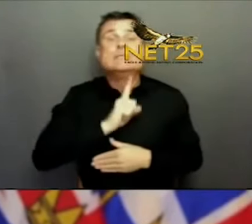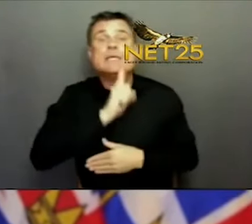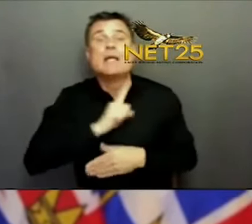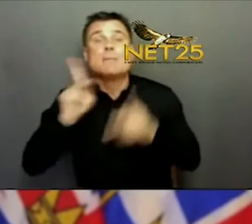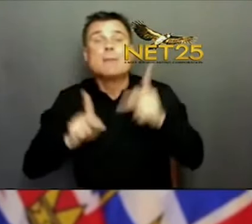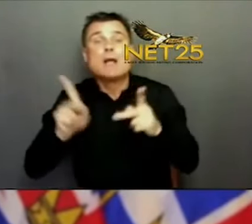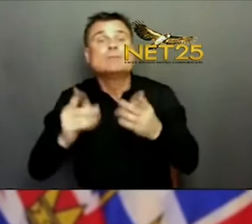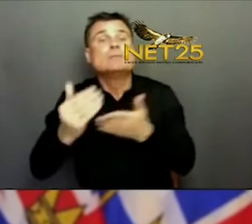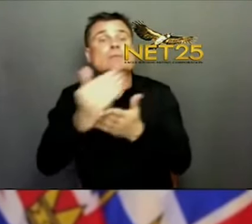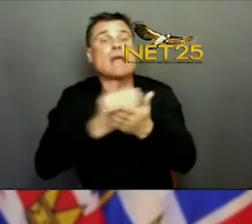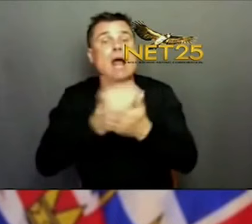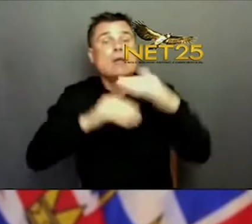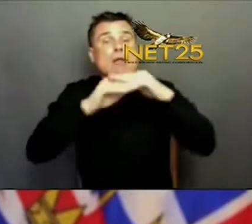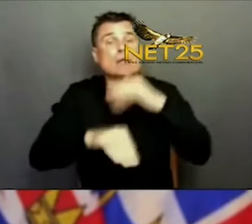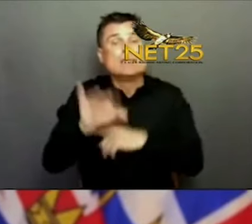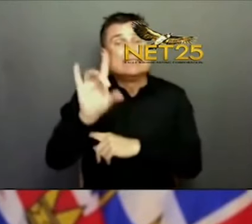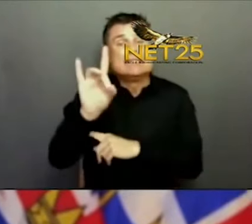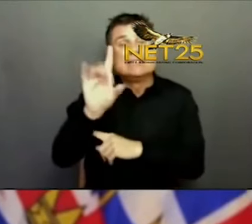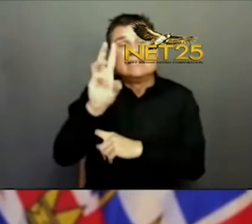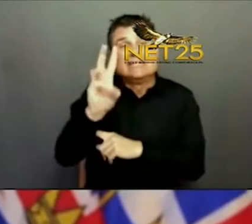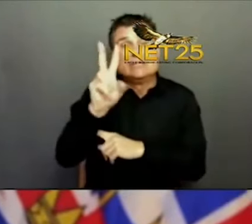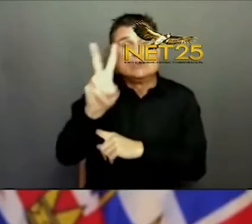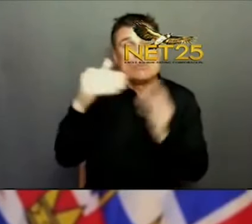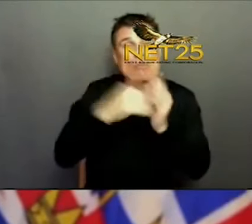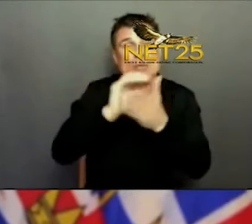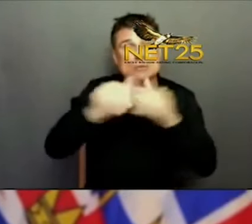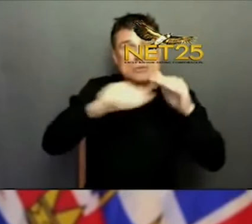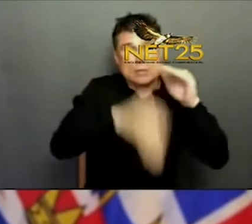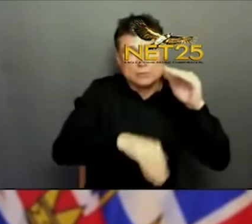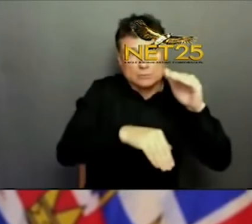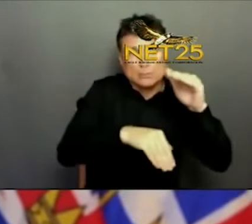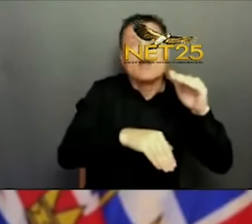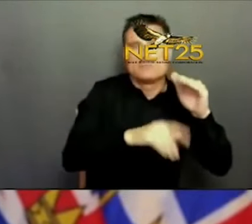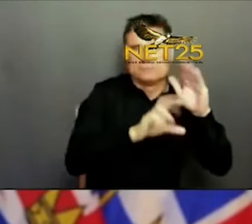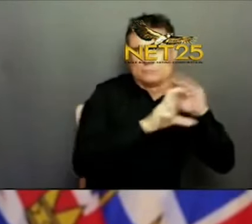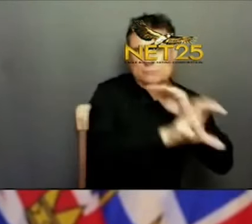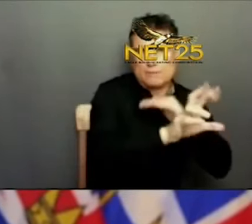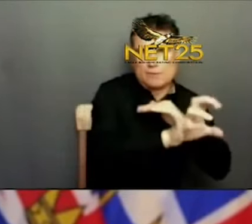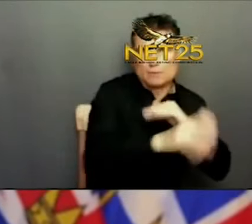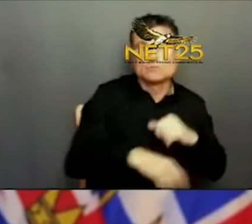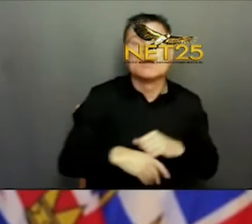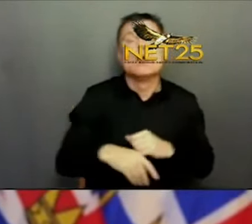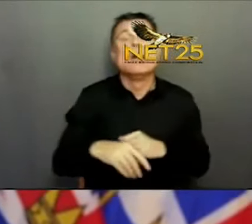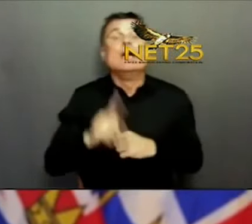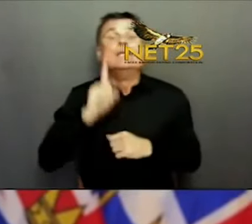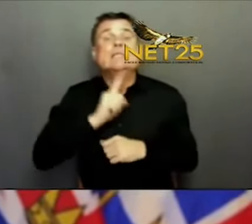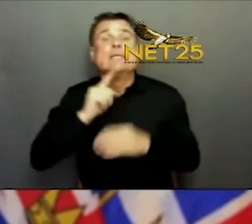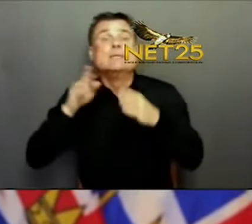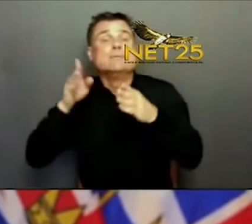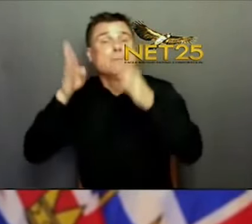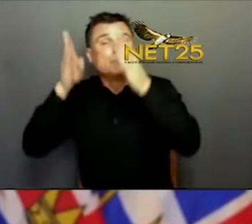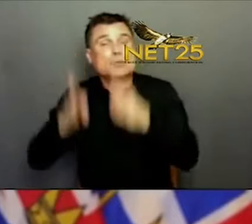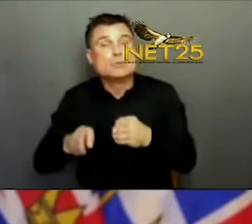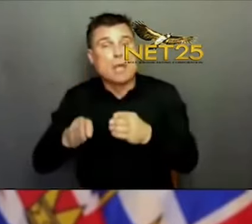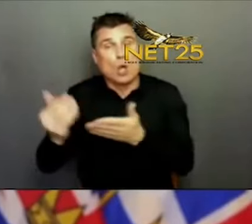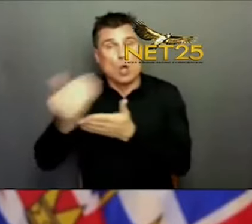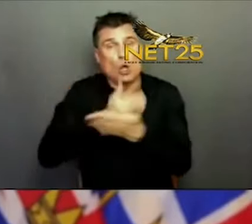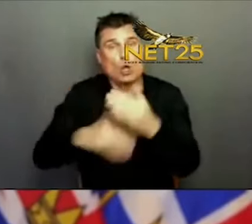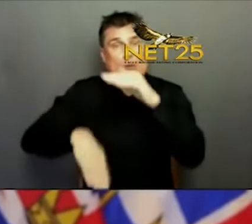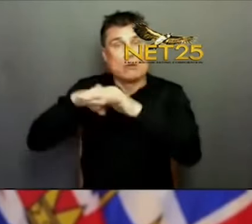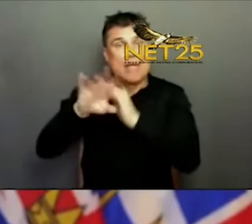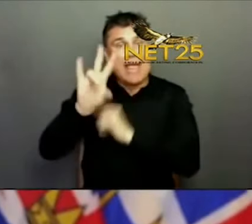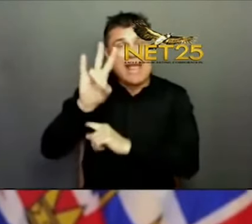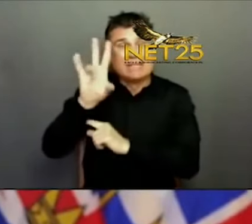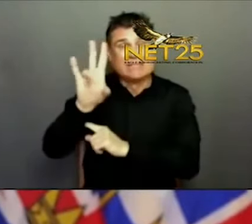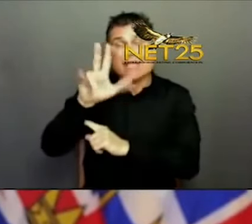$62,500. Single people earning up to $87,000 will qualify for a reduced benefit amount. And families making